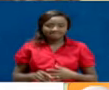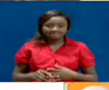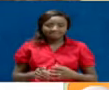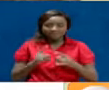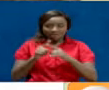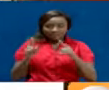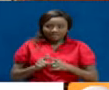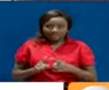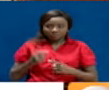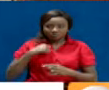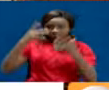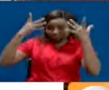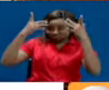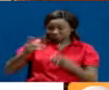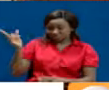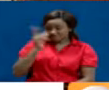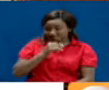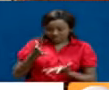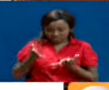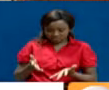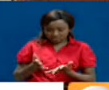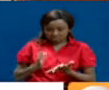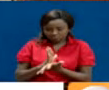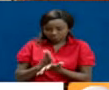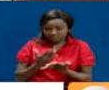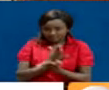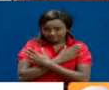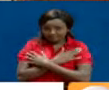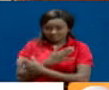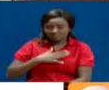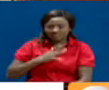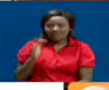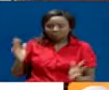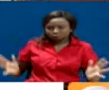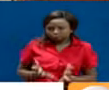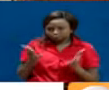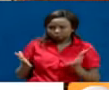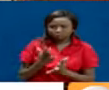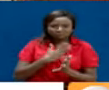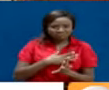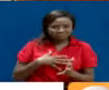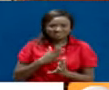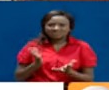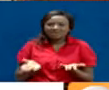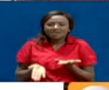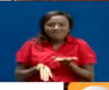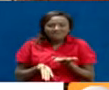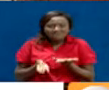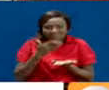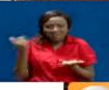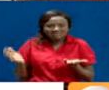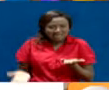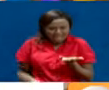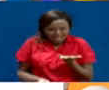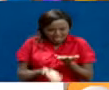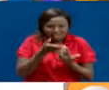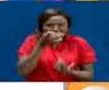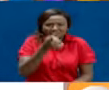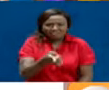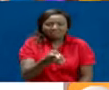I decided this time, I've been urged by some of my friends that I better leave some legacy to Gandhi. Last